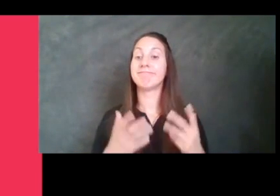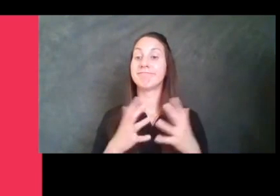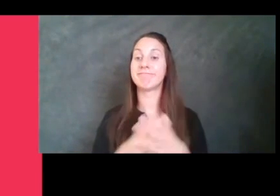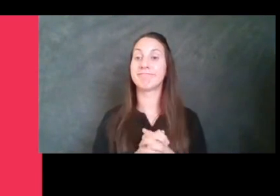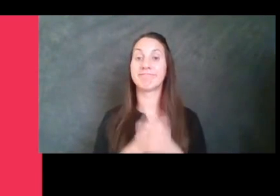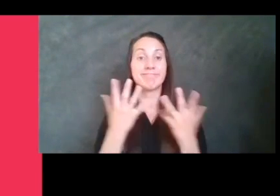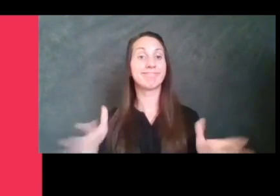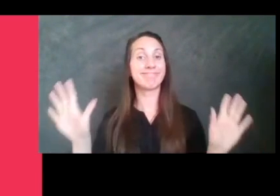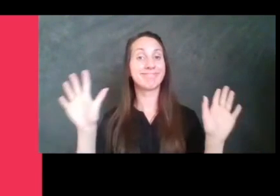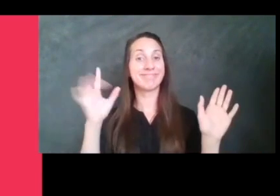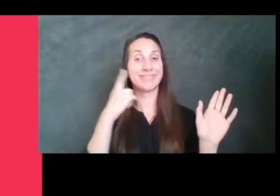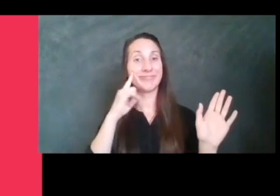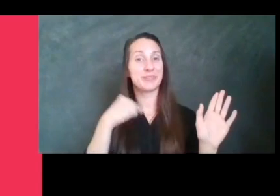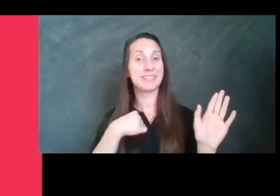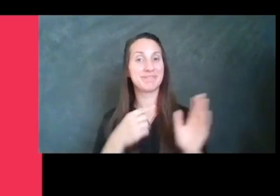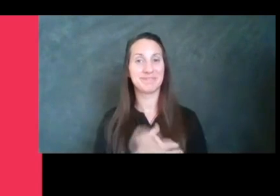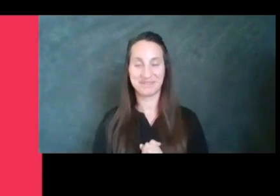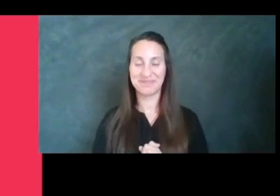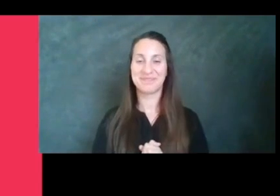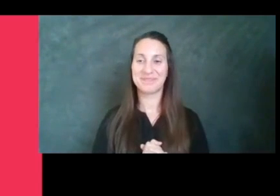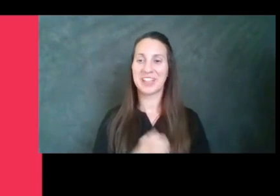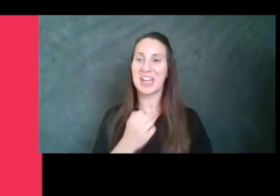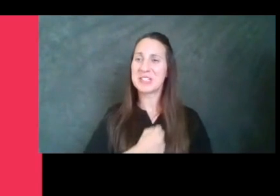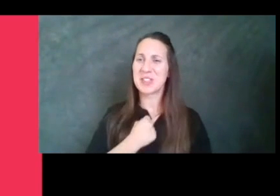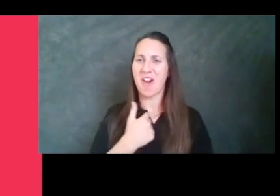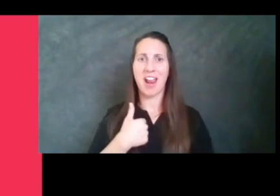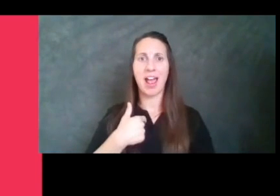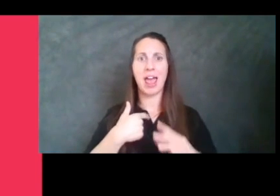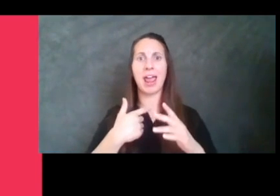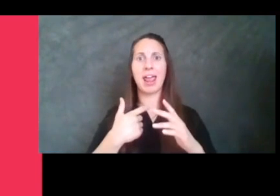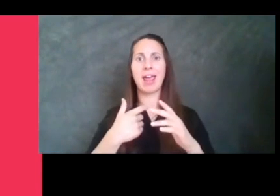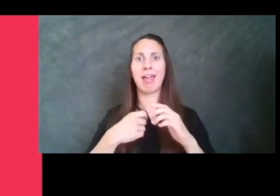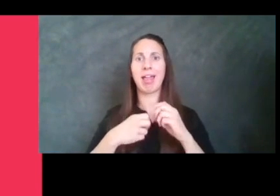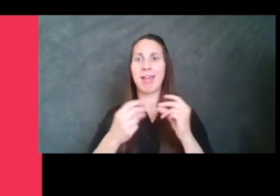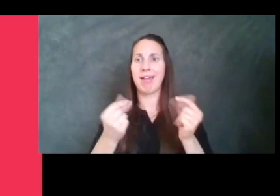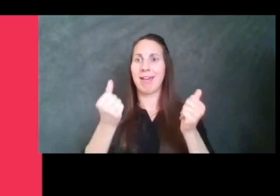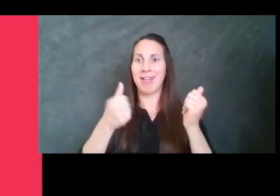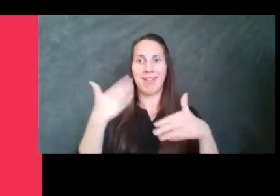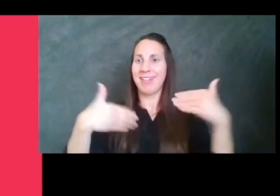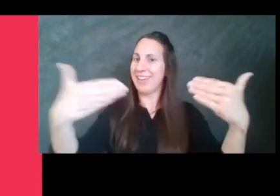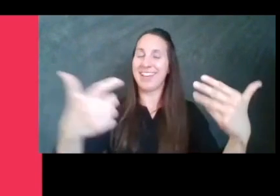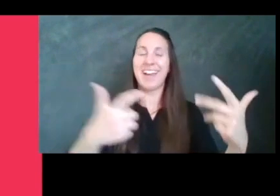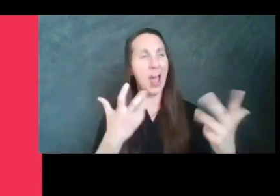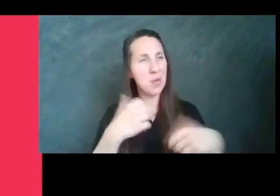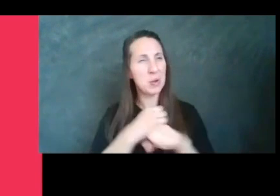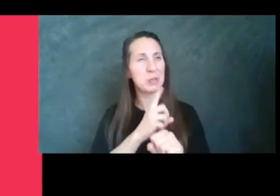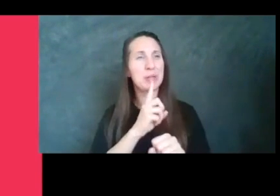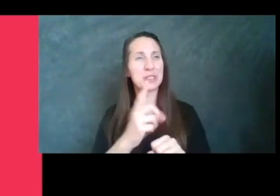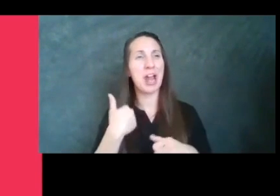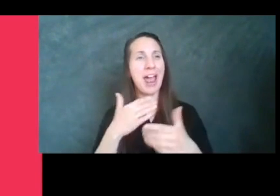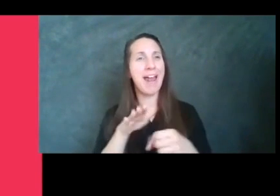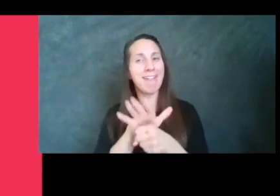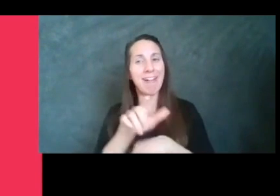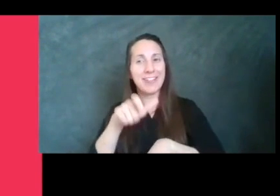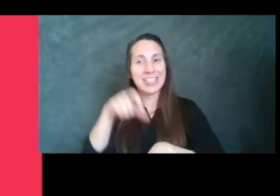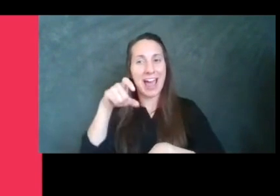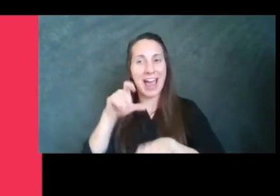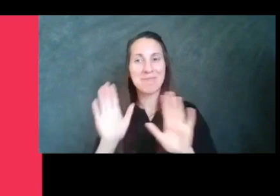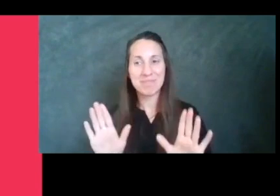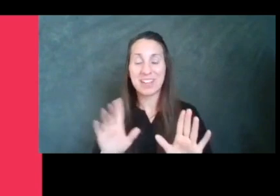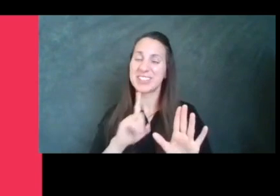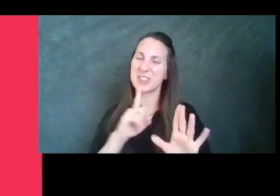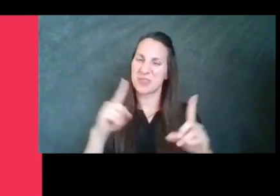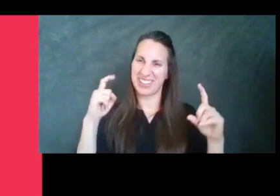And that's it. Sorry that I ran through everything. I just wanted to make sure I got it in within time, and it's a really